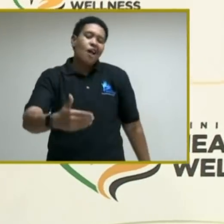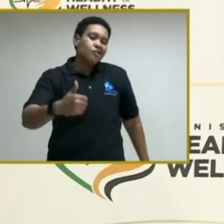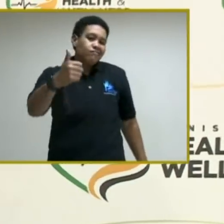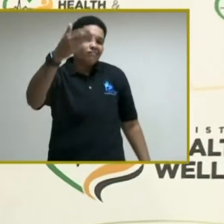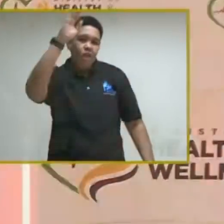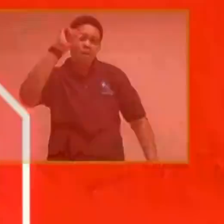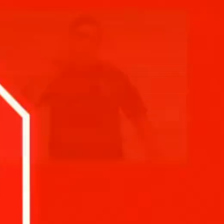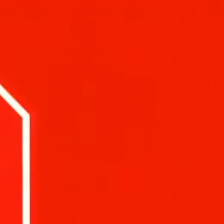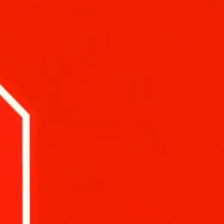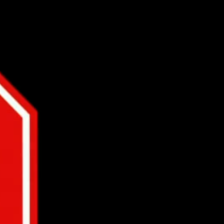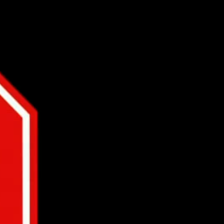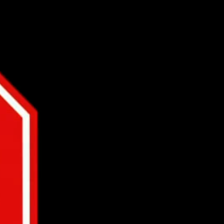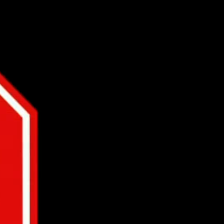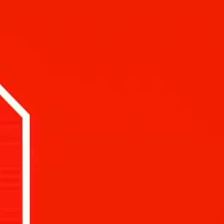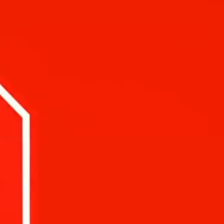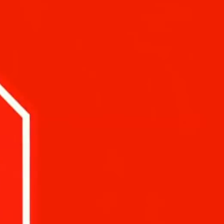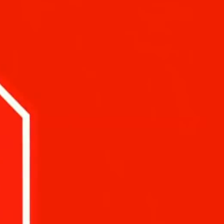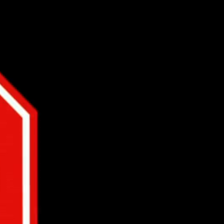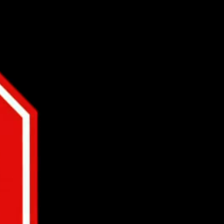bless.